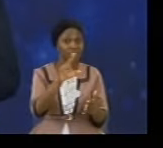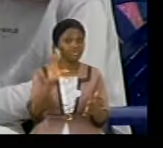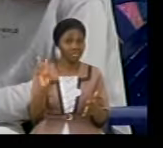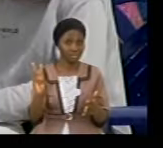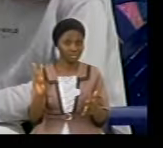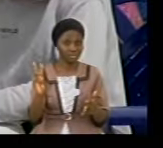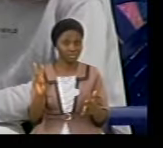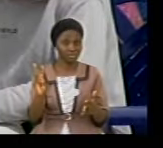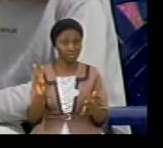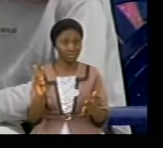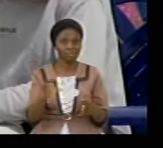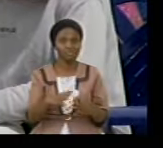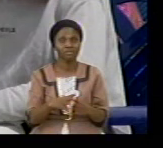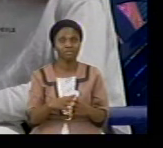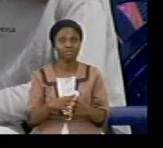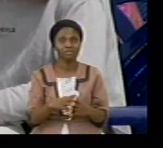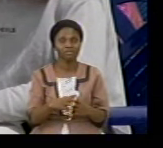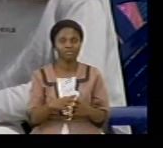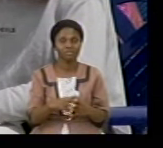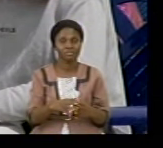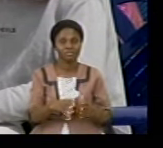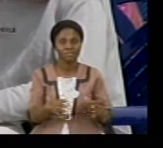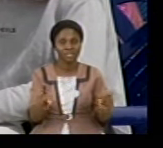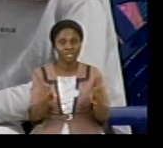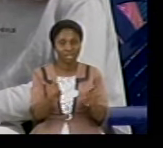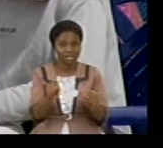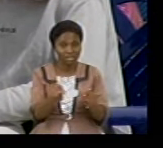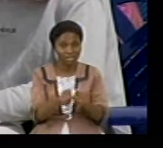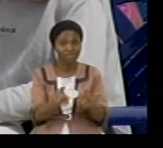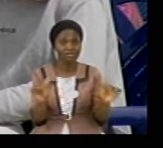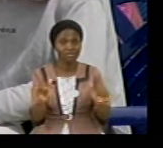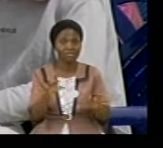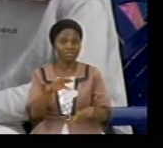Verse 36, at the same time,